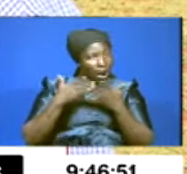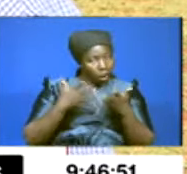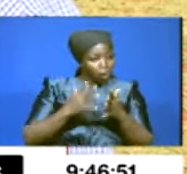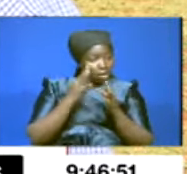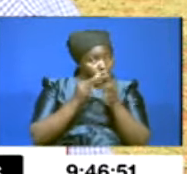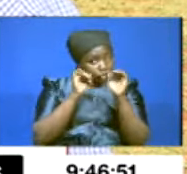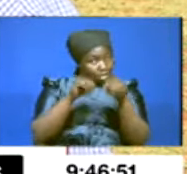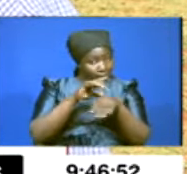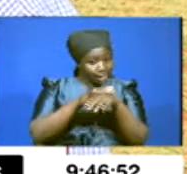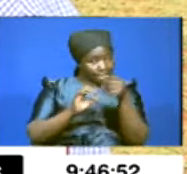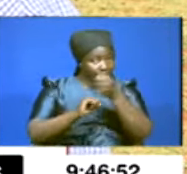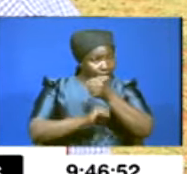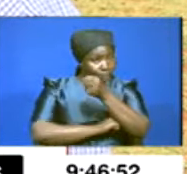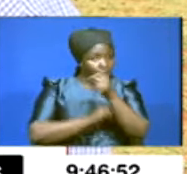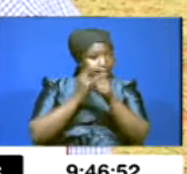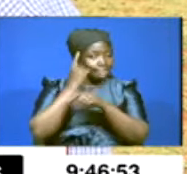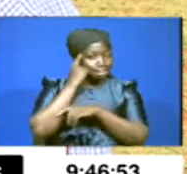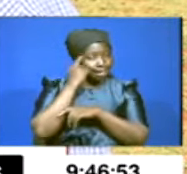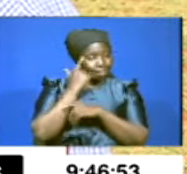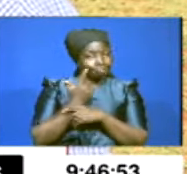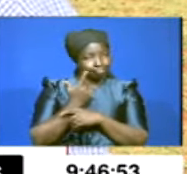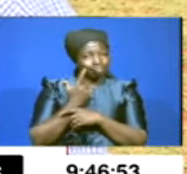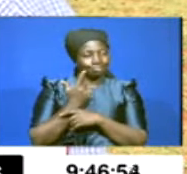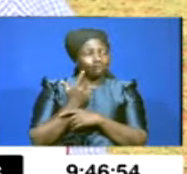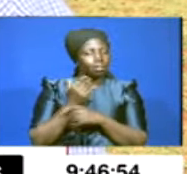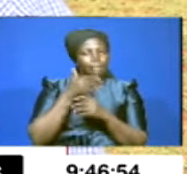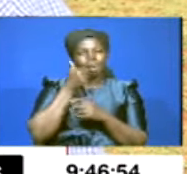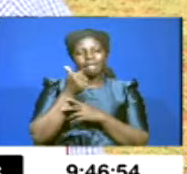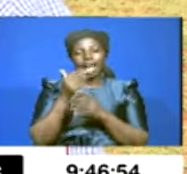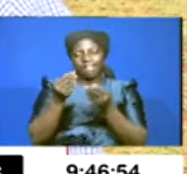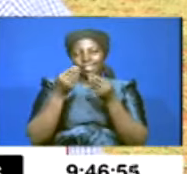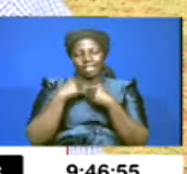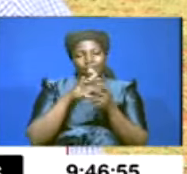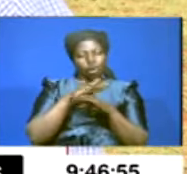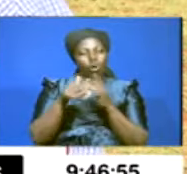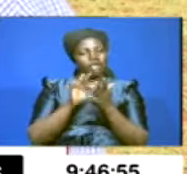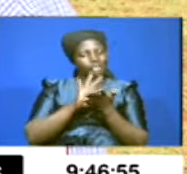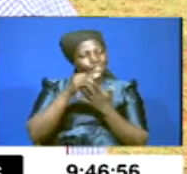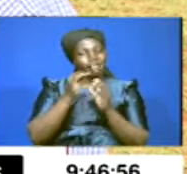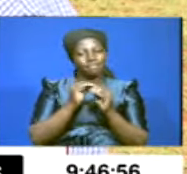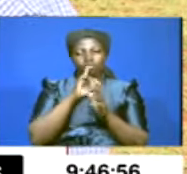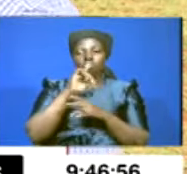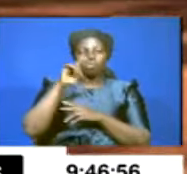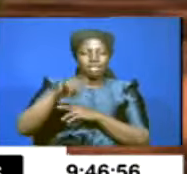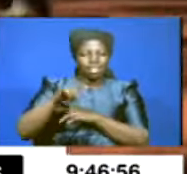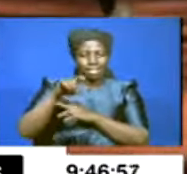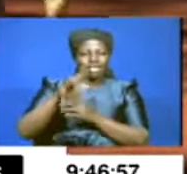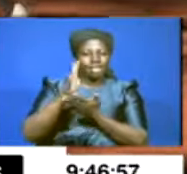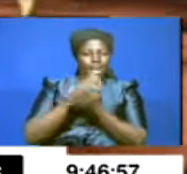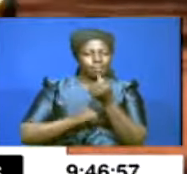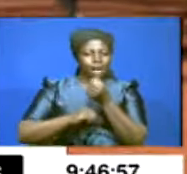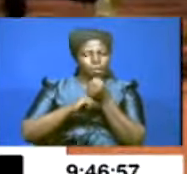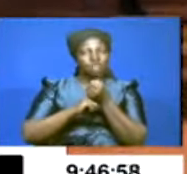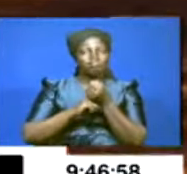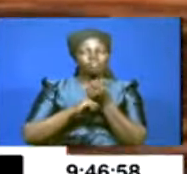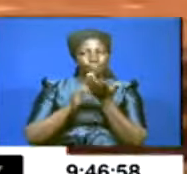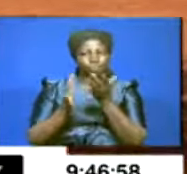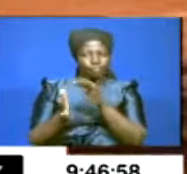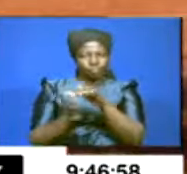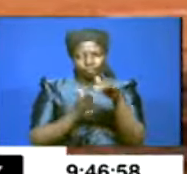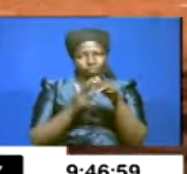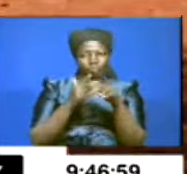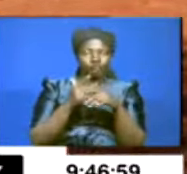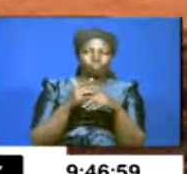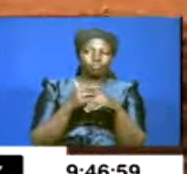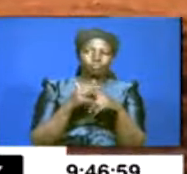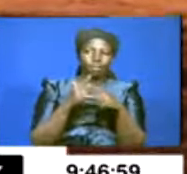that's where it has pushed us. It has not given us all the funds, so we still need some support for this edition. The annual off-season soccer